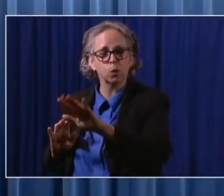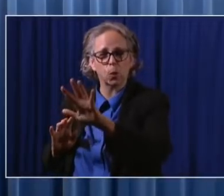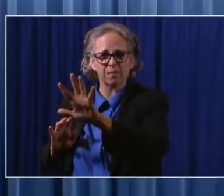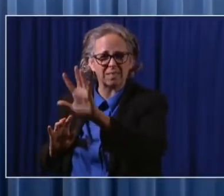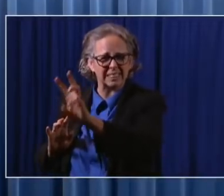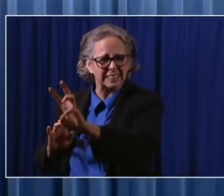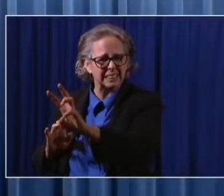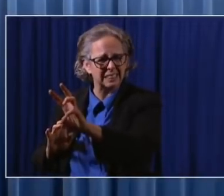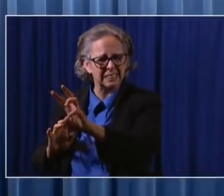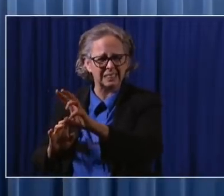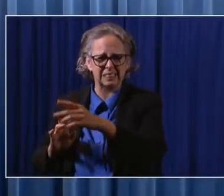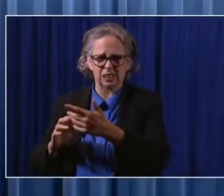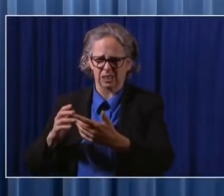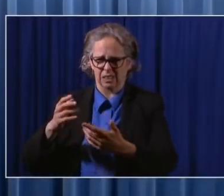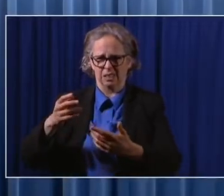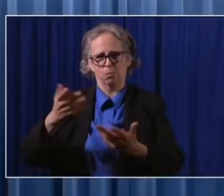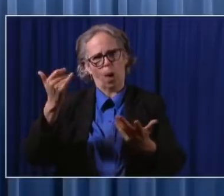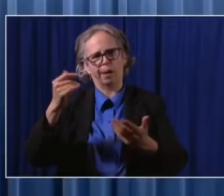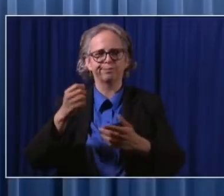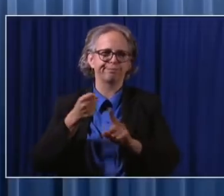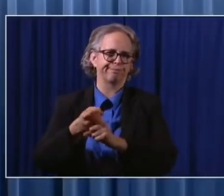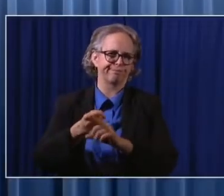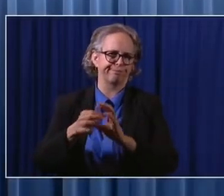4th. Lorain County.